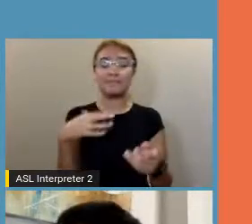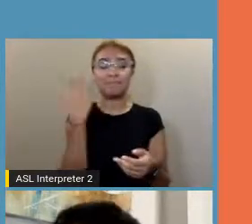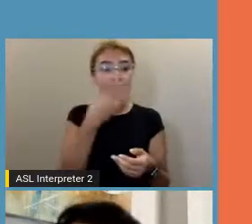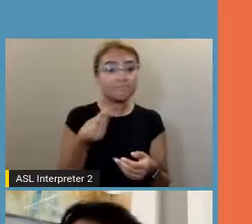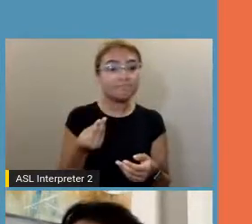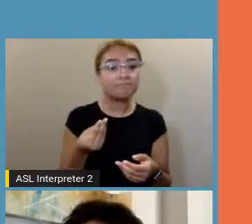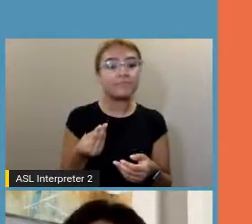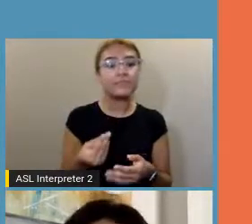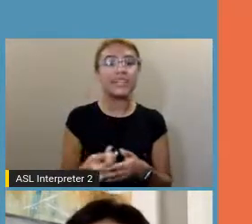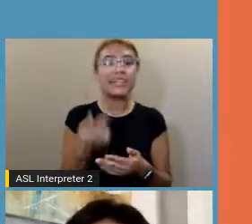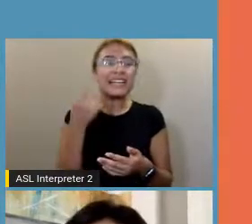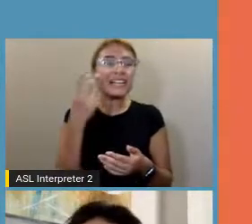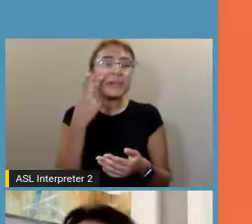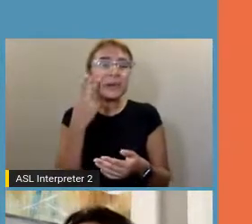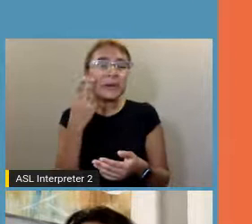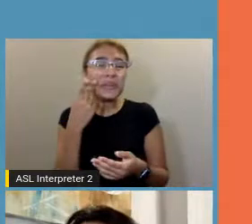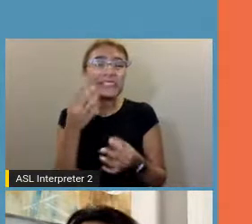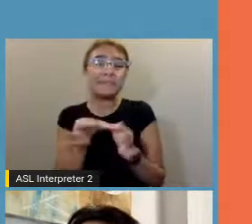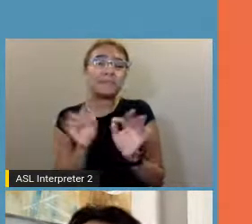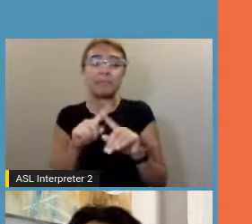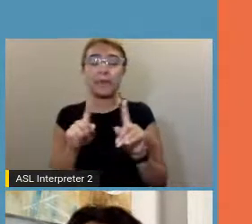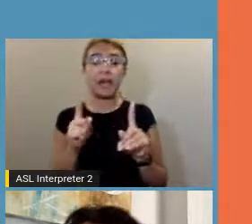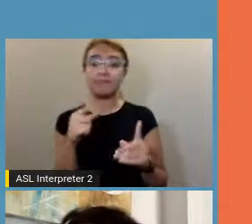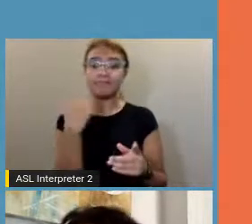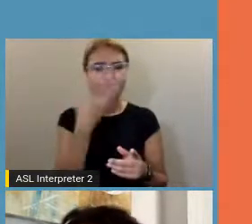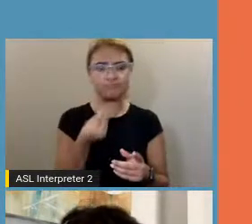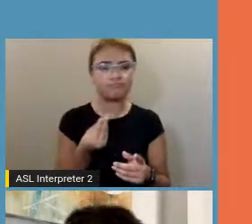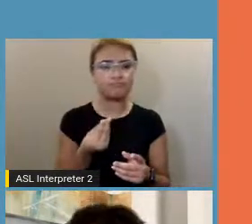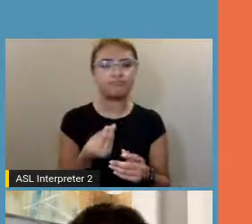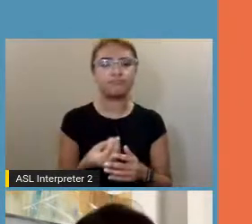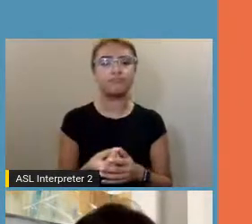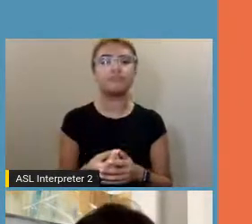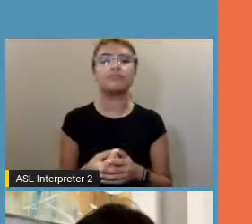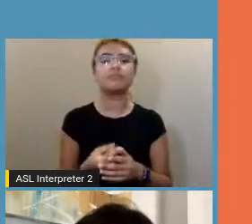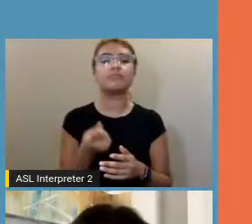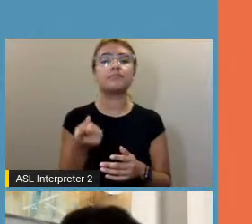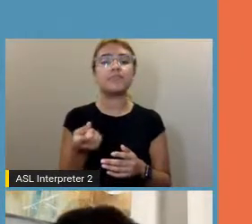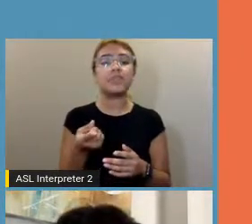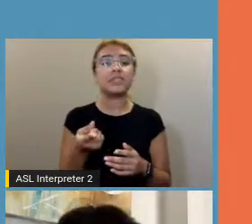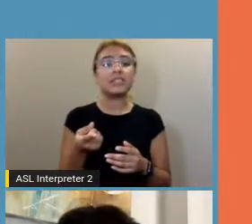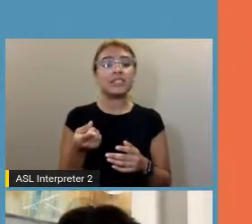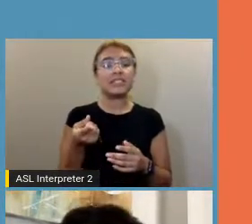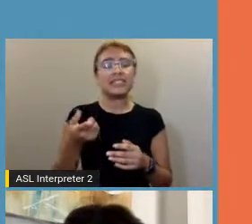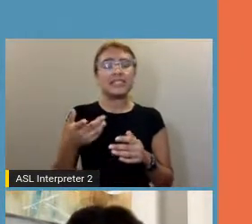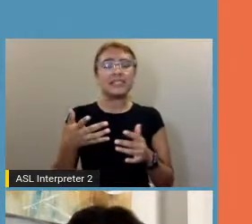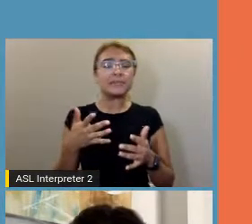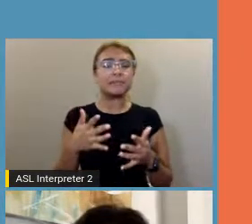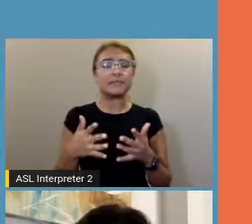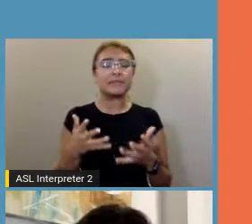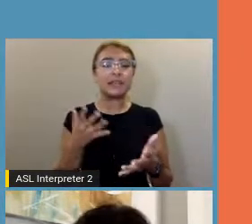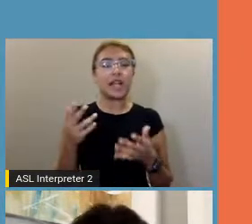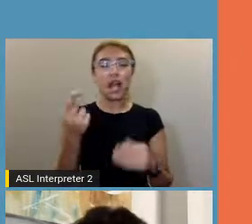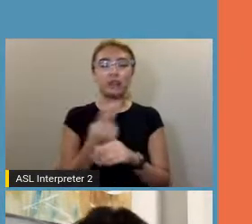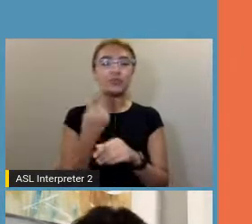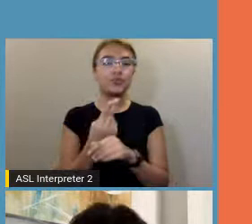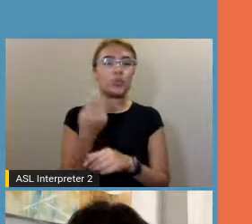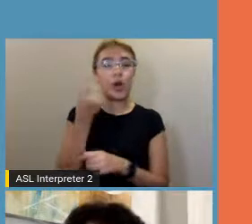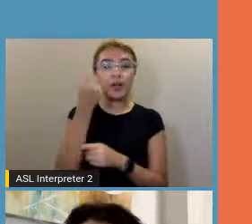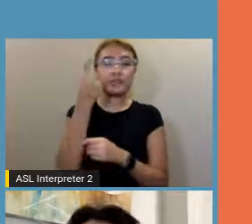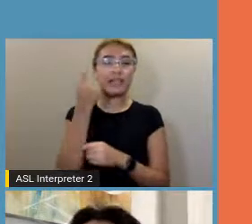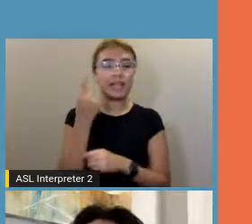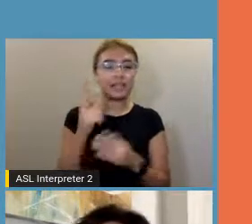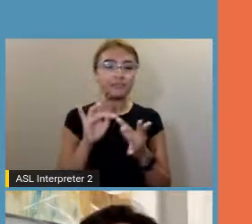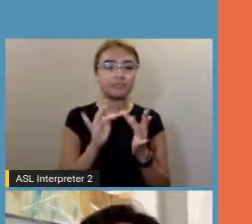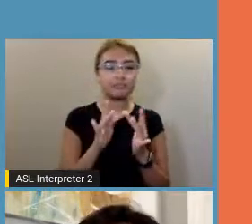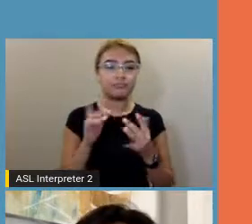looks like simple dots. Then this one is leveraging a digital collection. In this case, is the